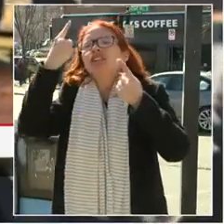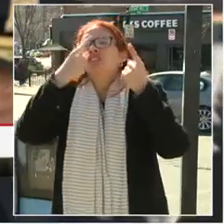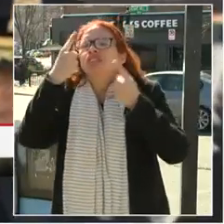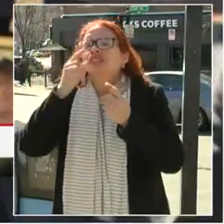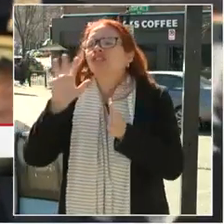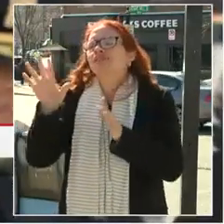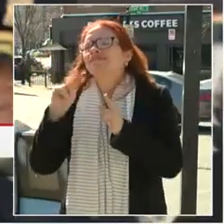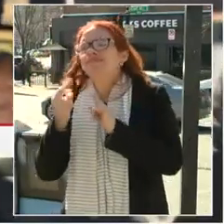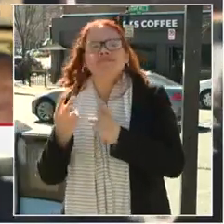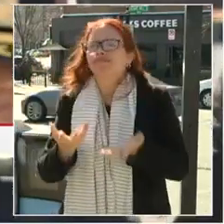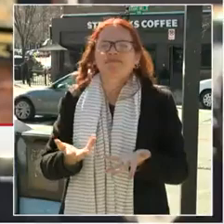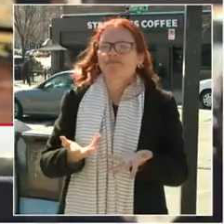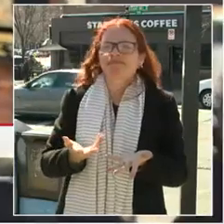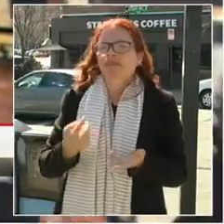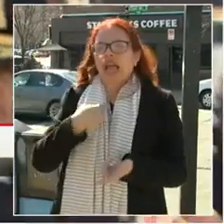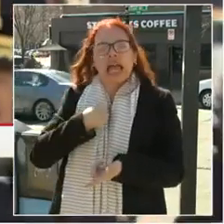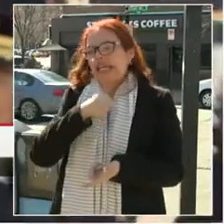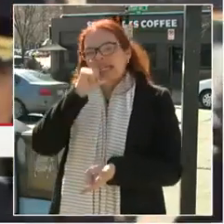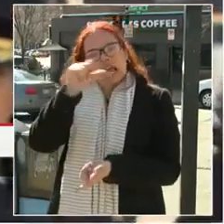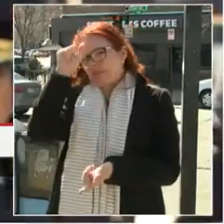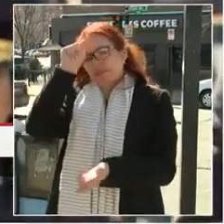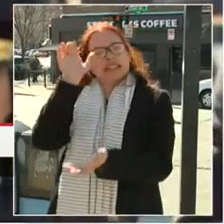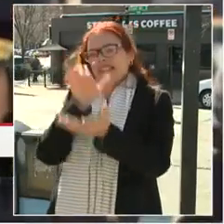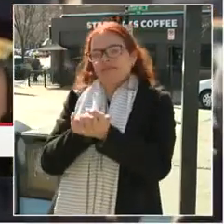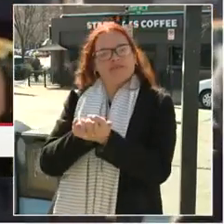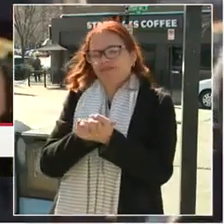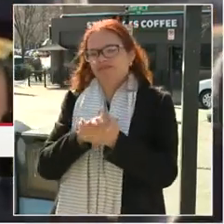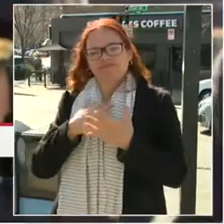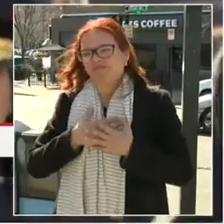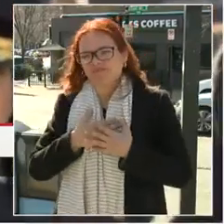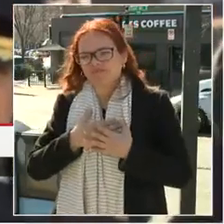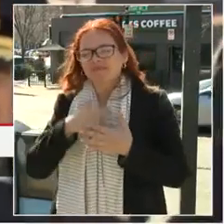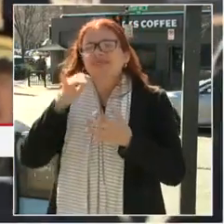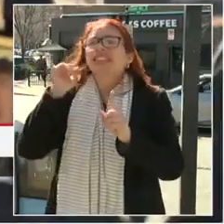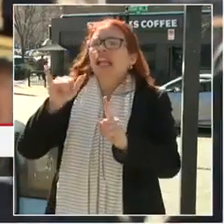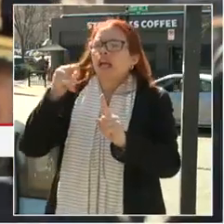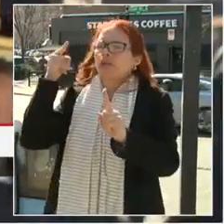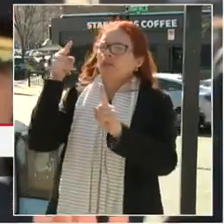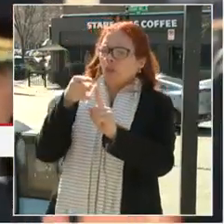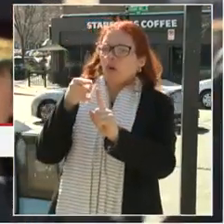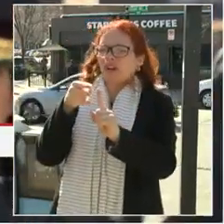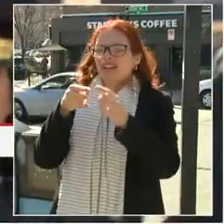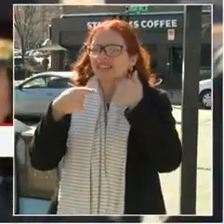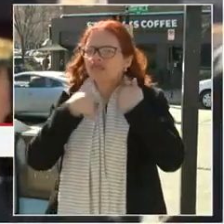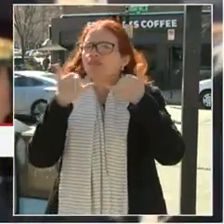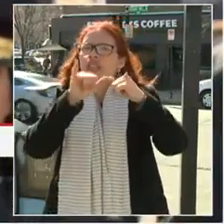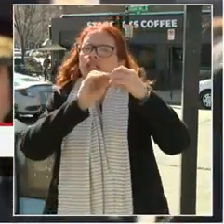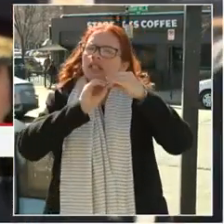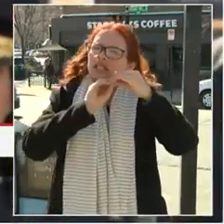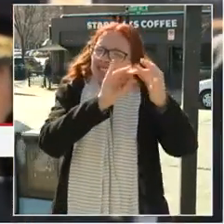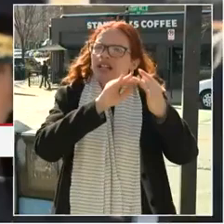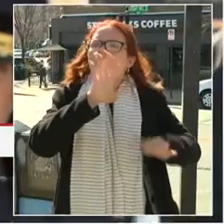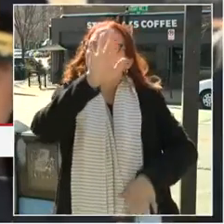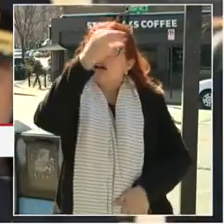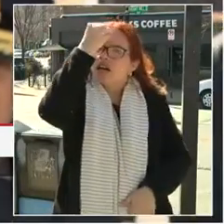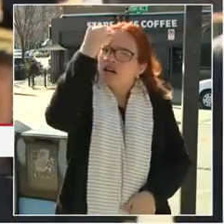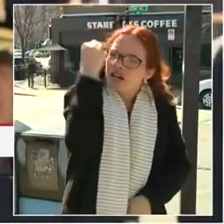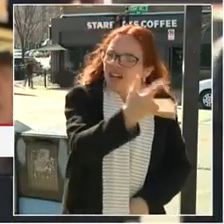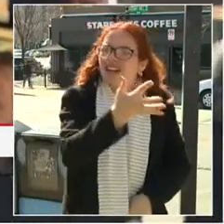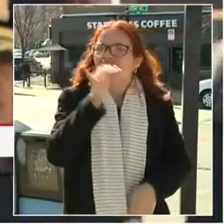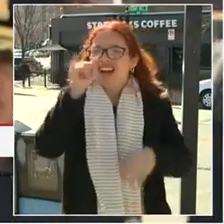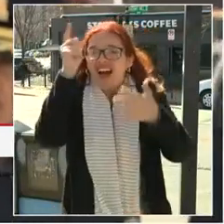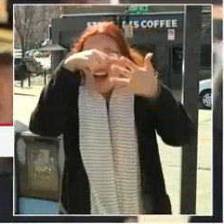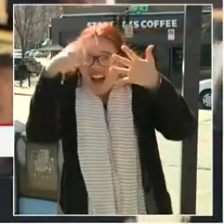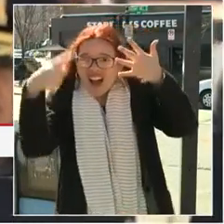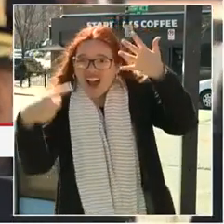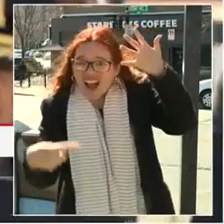I just don't believe that. And so that is the point that I have argued. Those are the points that I will continue to argue.